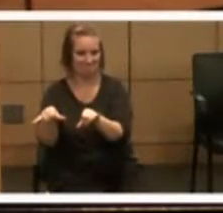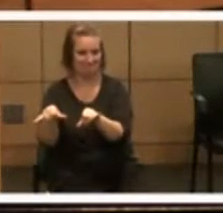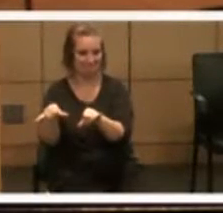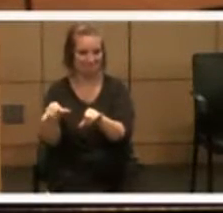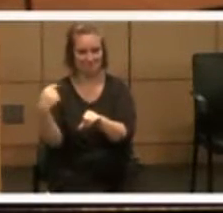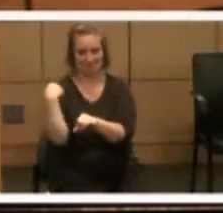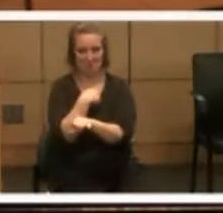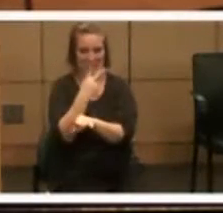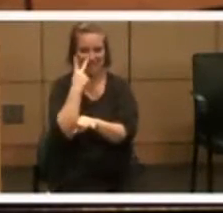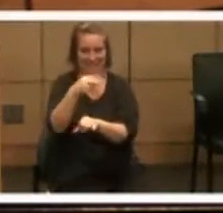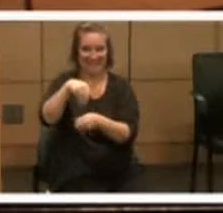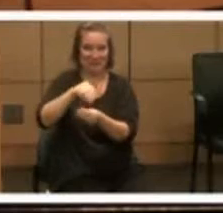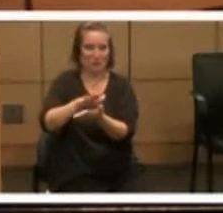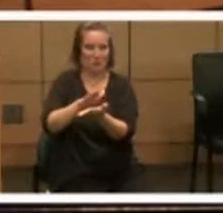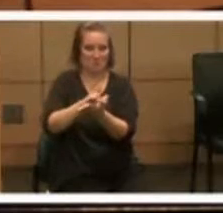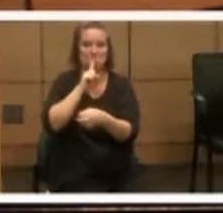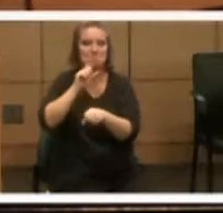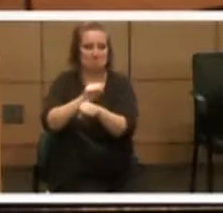we're seeing in the schools,